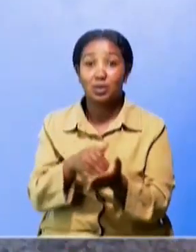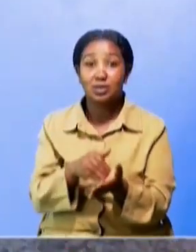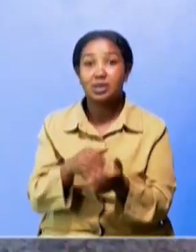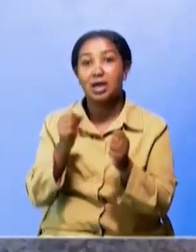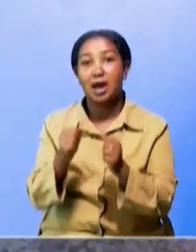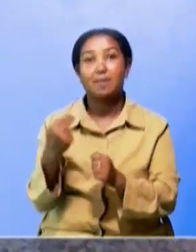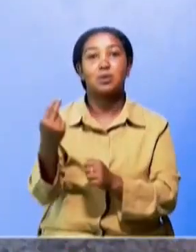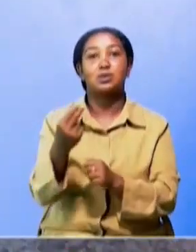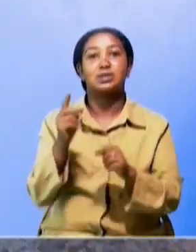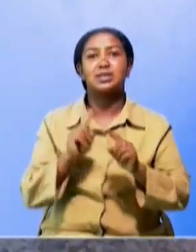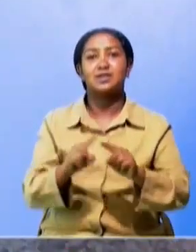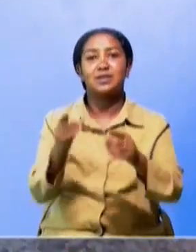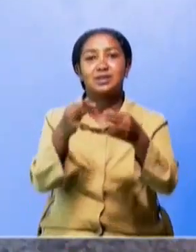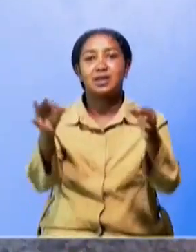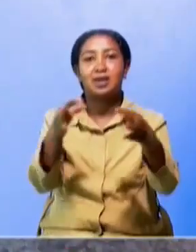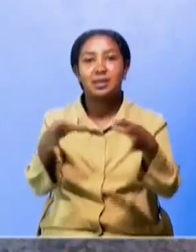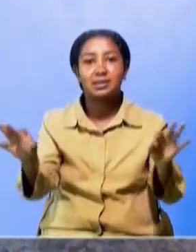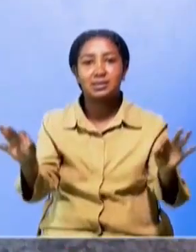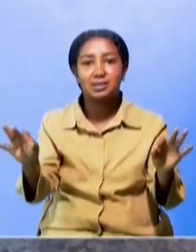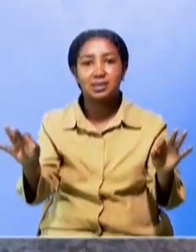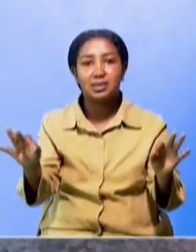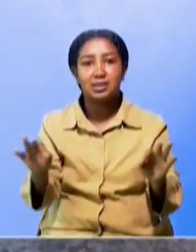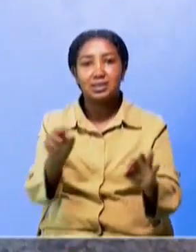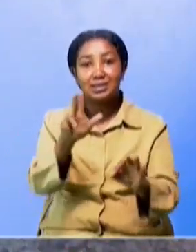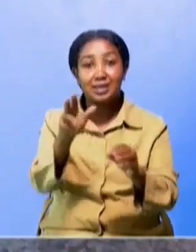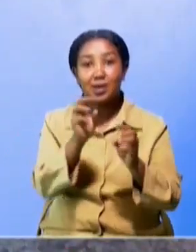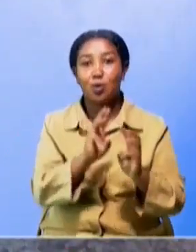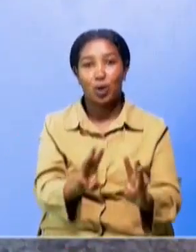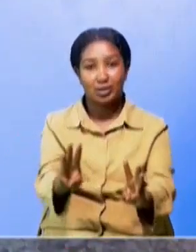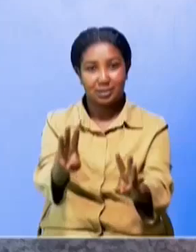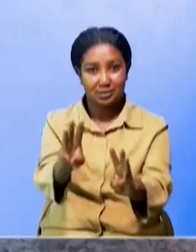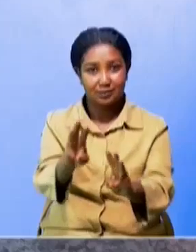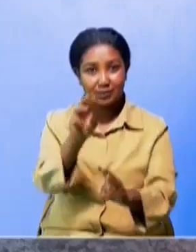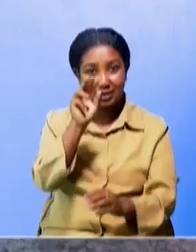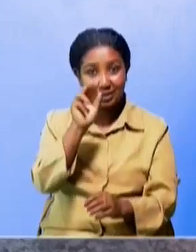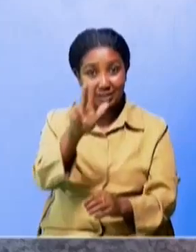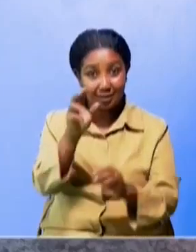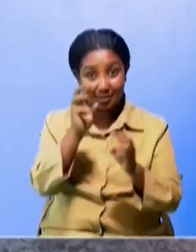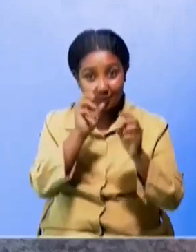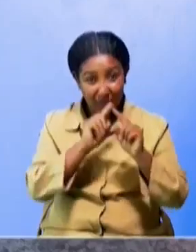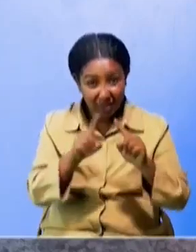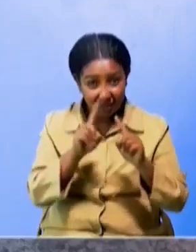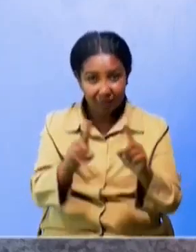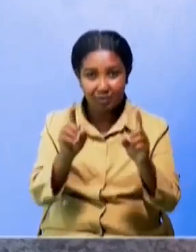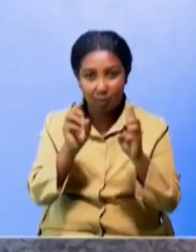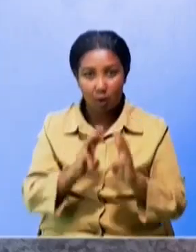can be used in different sentences in 3 ways. 3